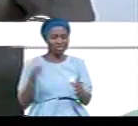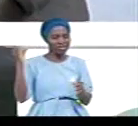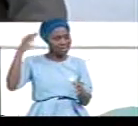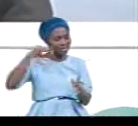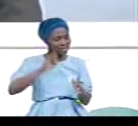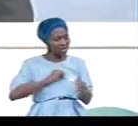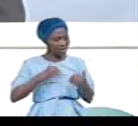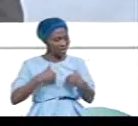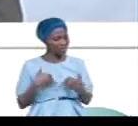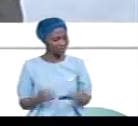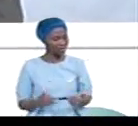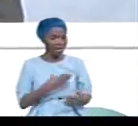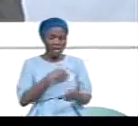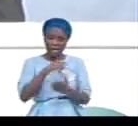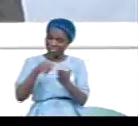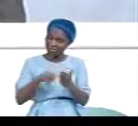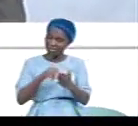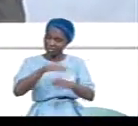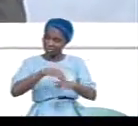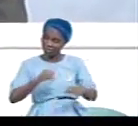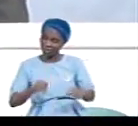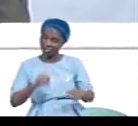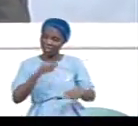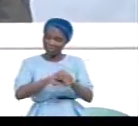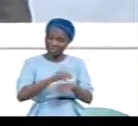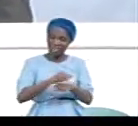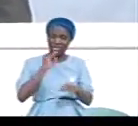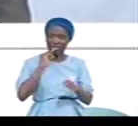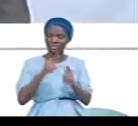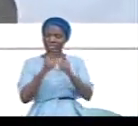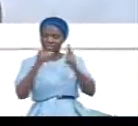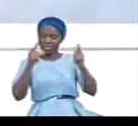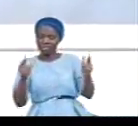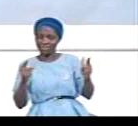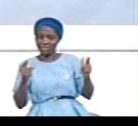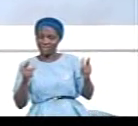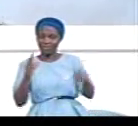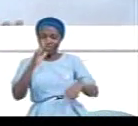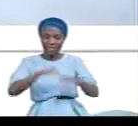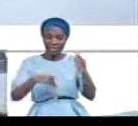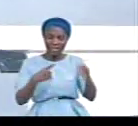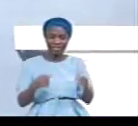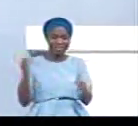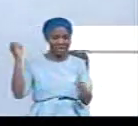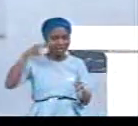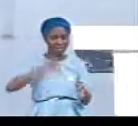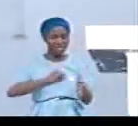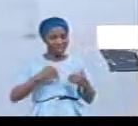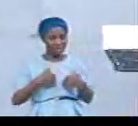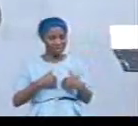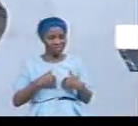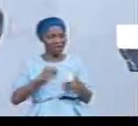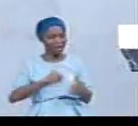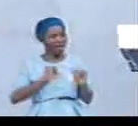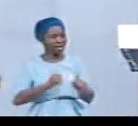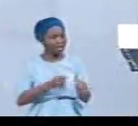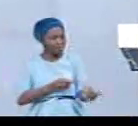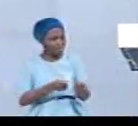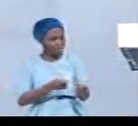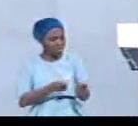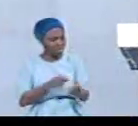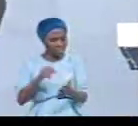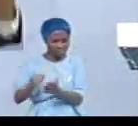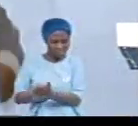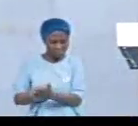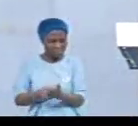this calling is greater than the grace. I could manage that and that and that,